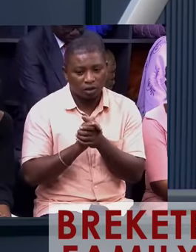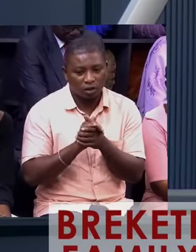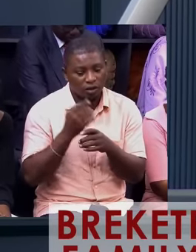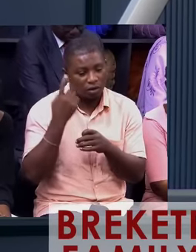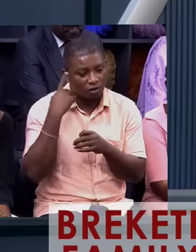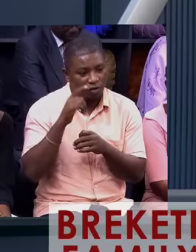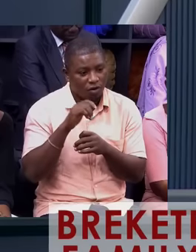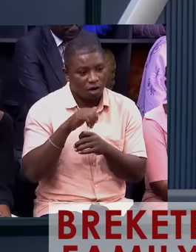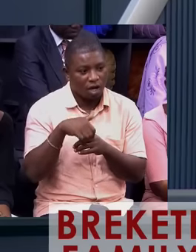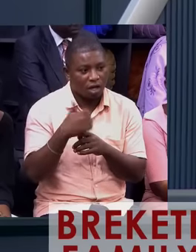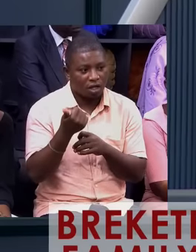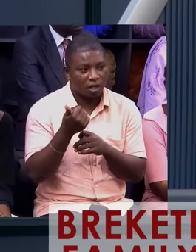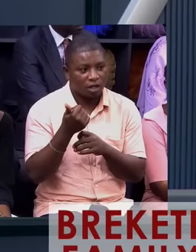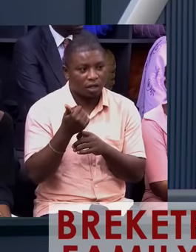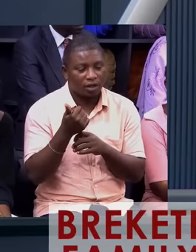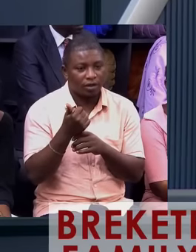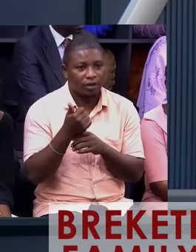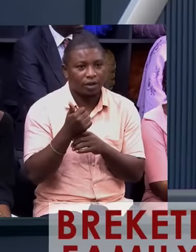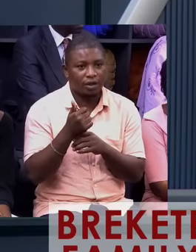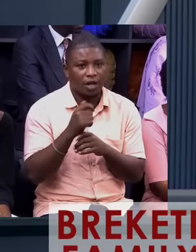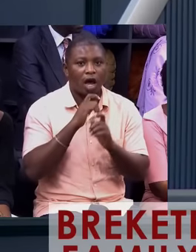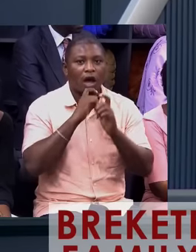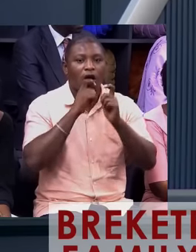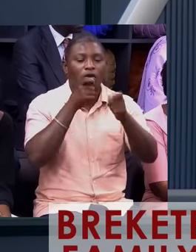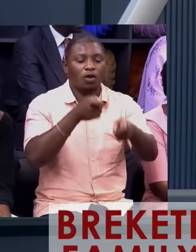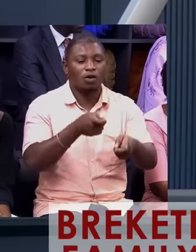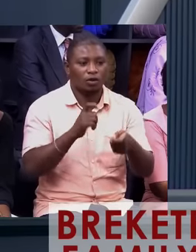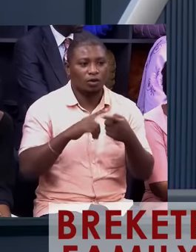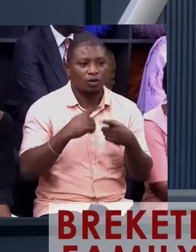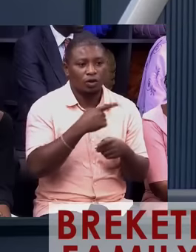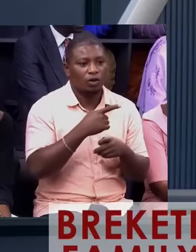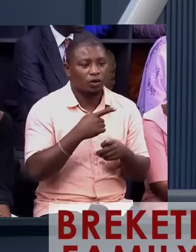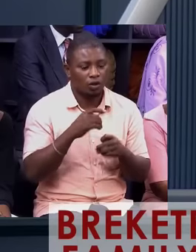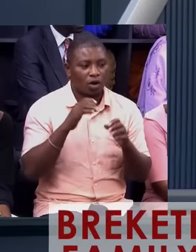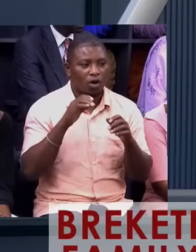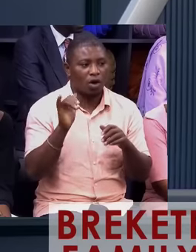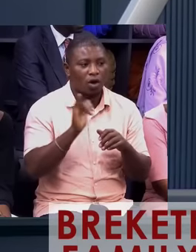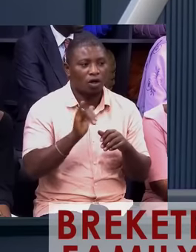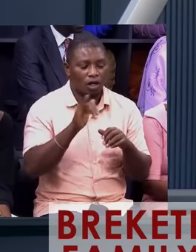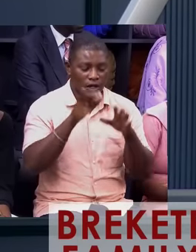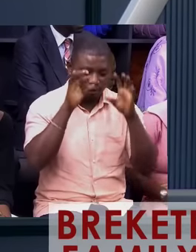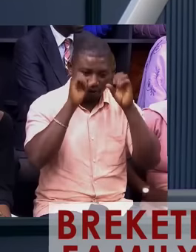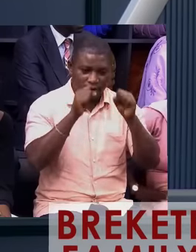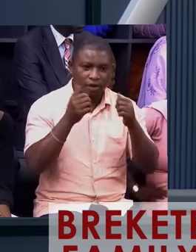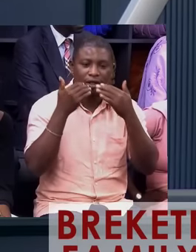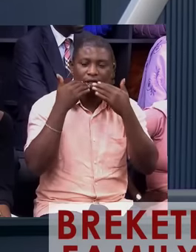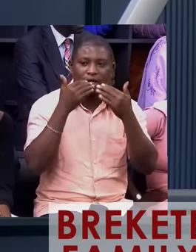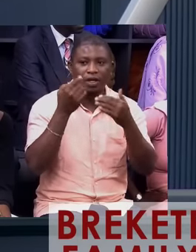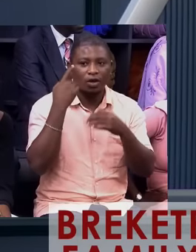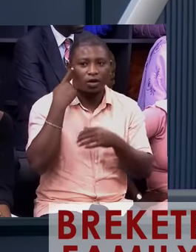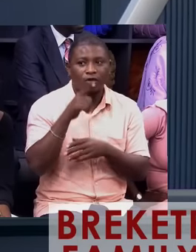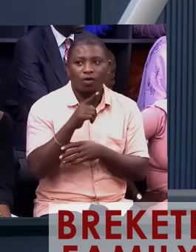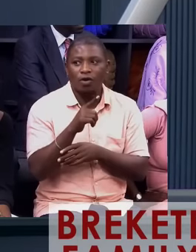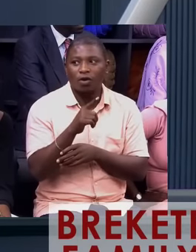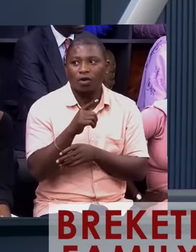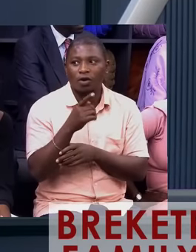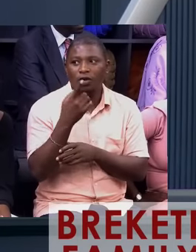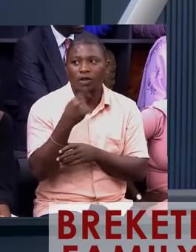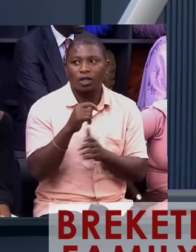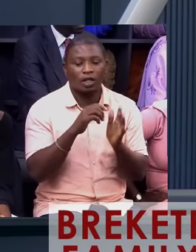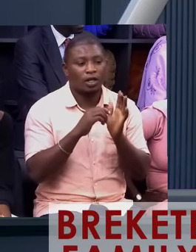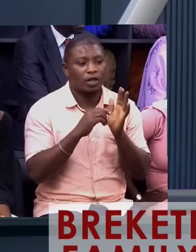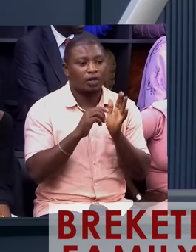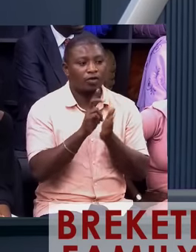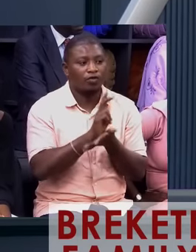for another that has been added onto your F my president thank you for the video you